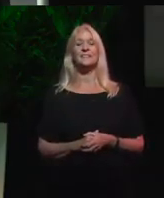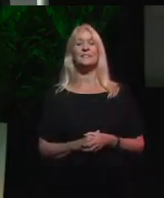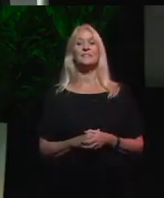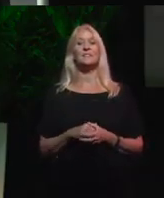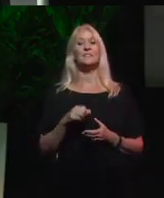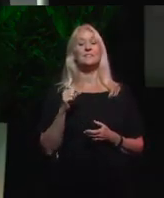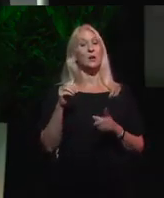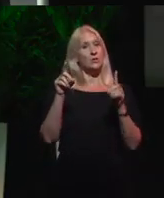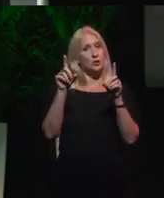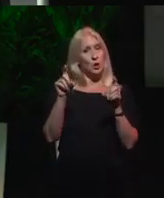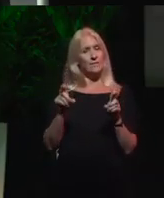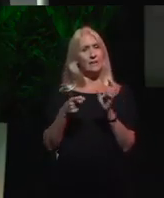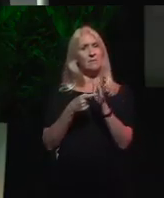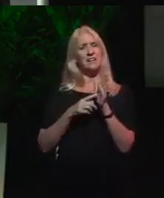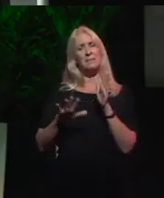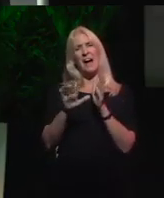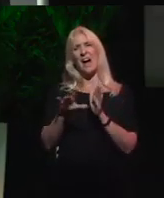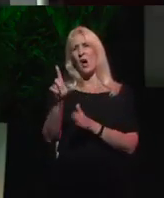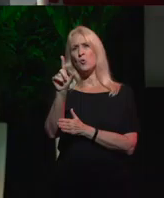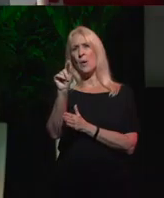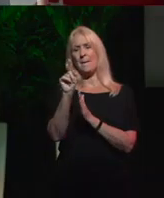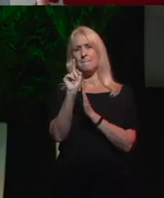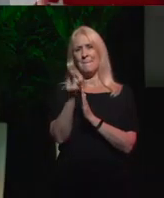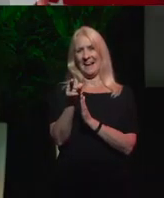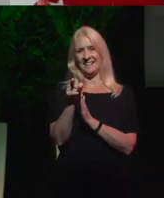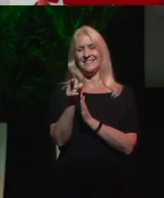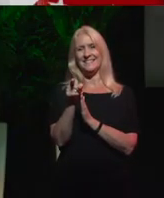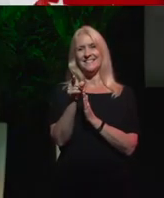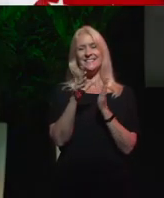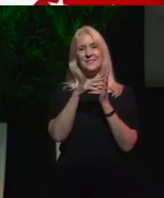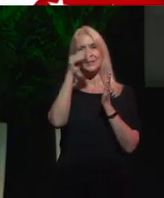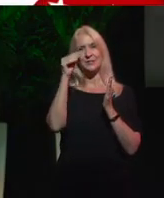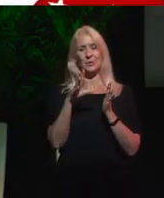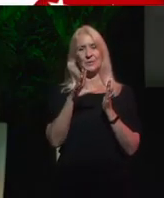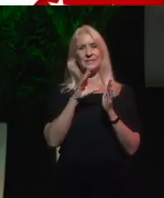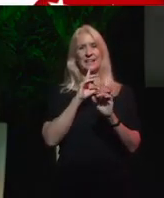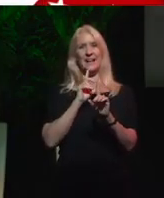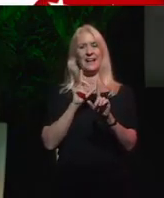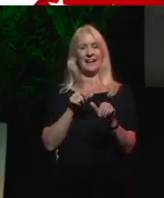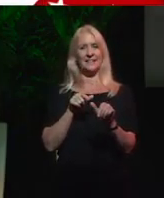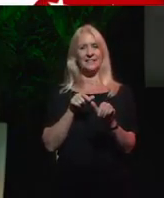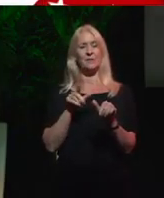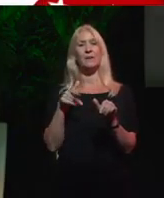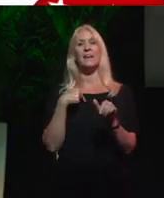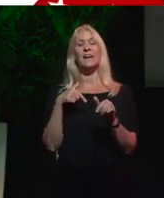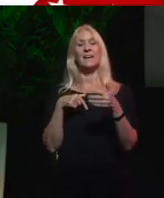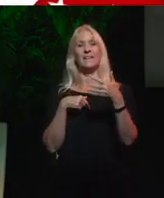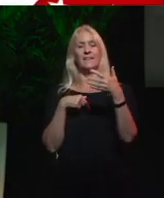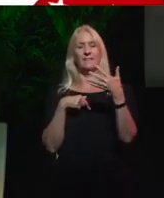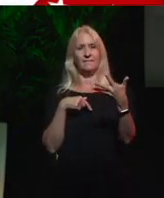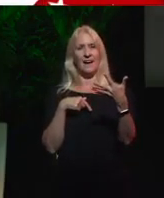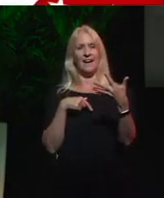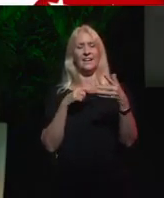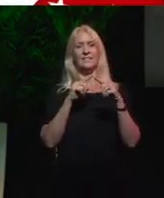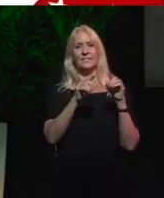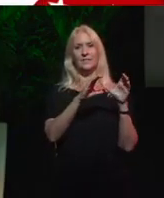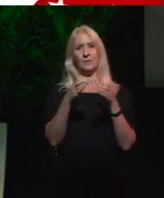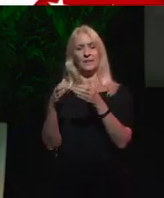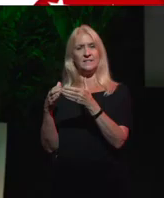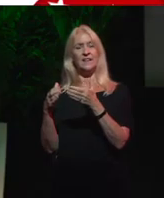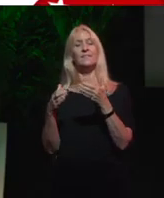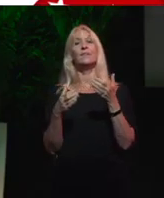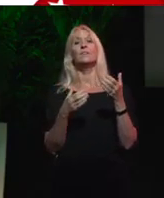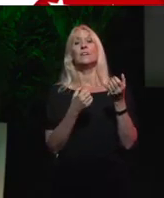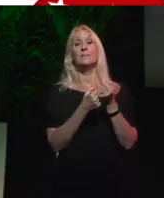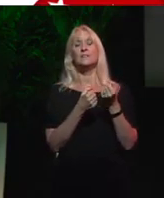So the survey will take about 20 minutes for our students to complete, and we have 5 item sets. Foundationally, we